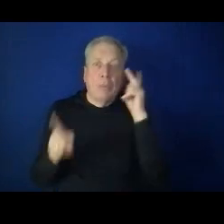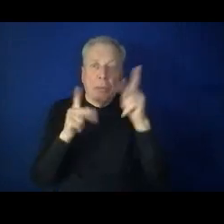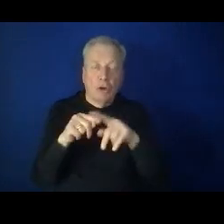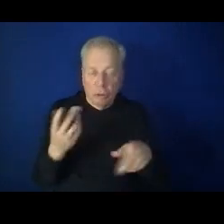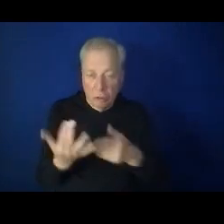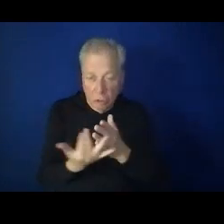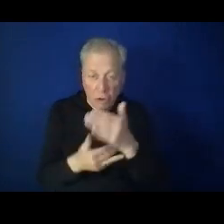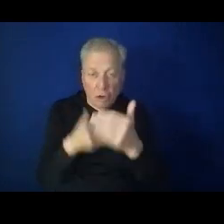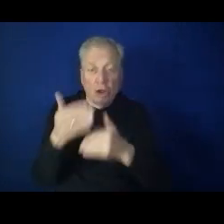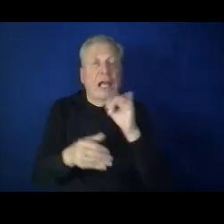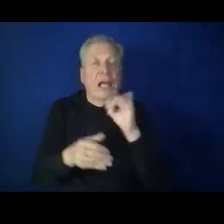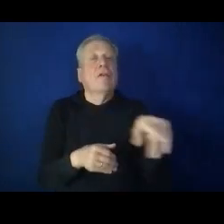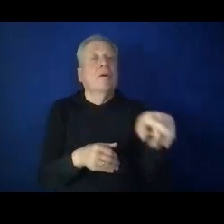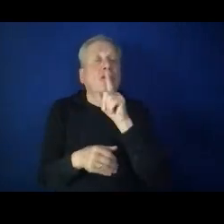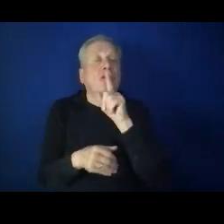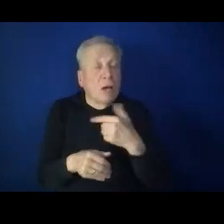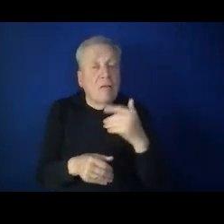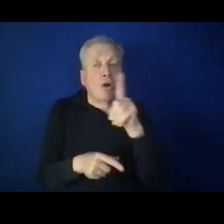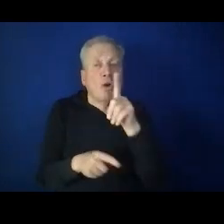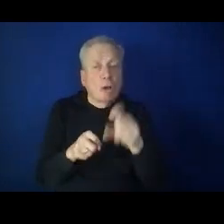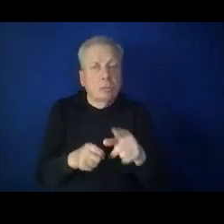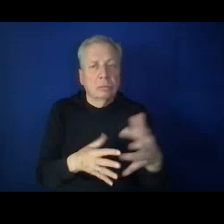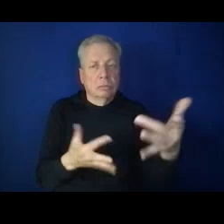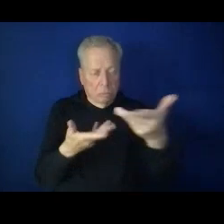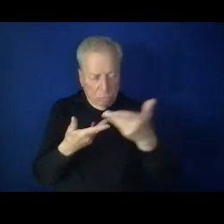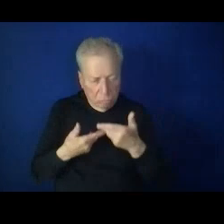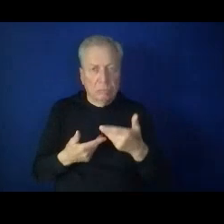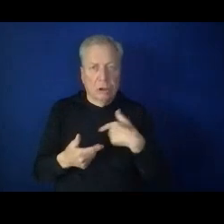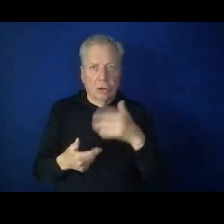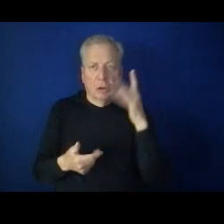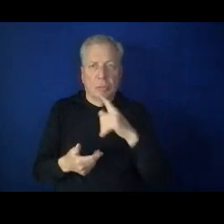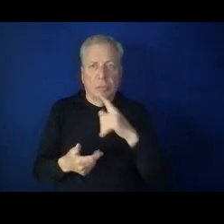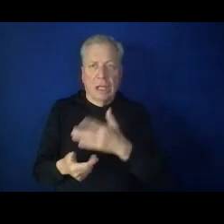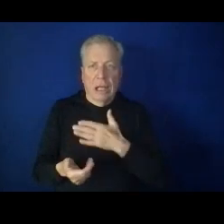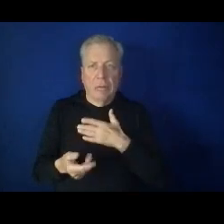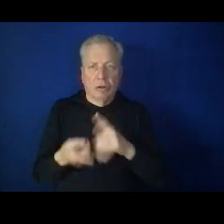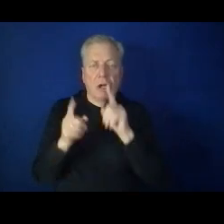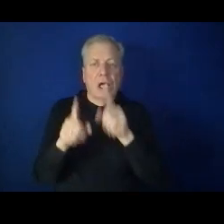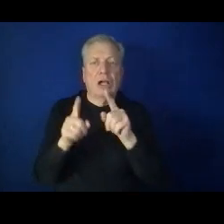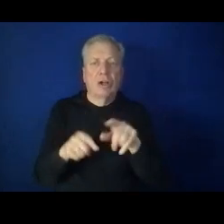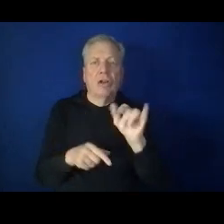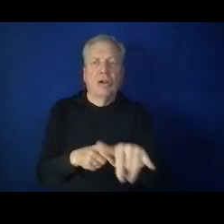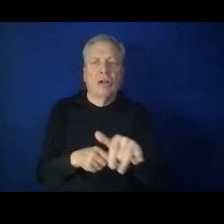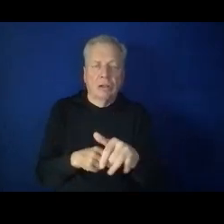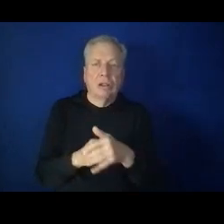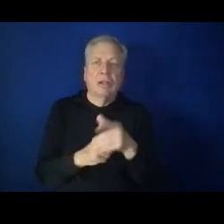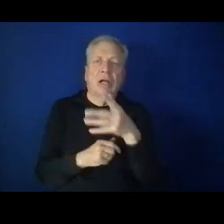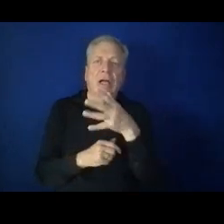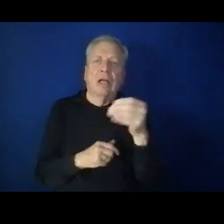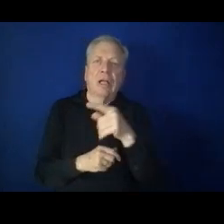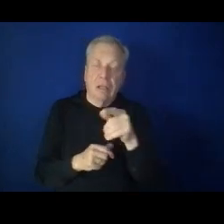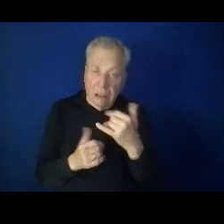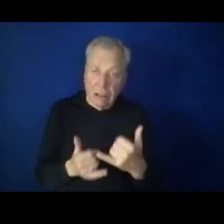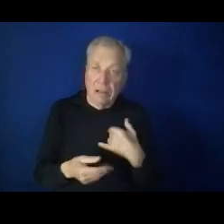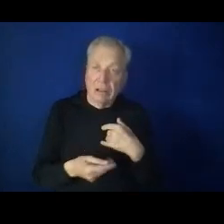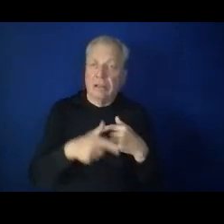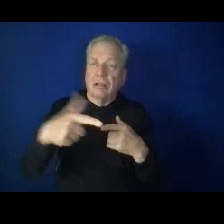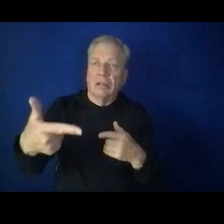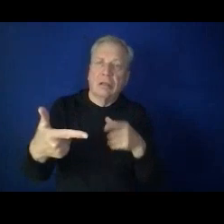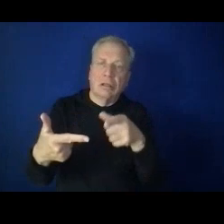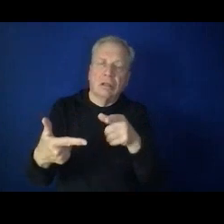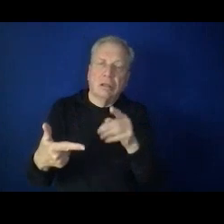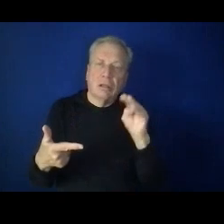if you have questions, bring them on down, and we'll be happy to get you answers and get those back to you. And with that, I'd like to introduce you to